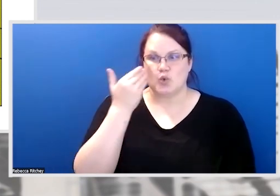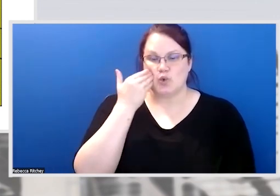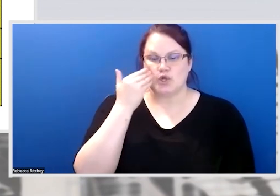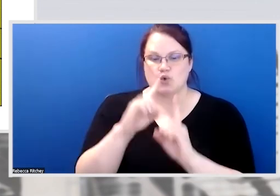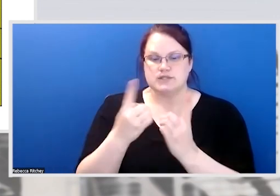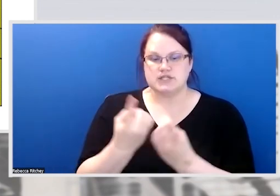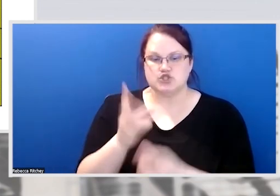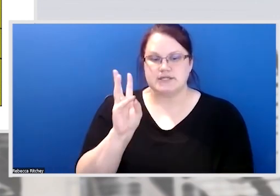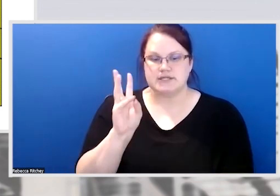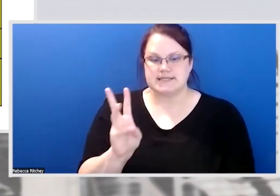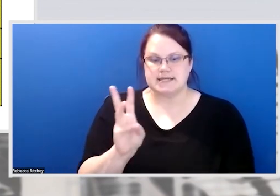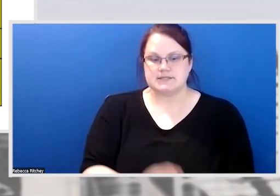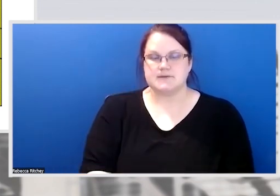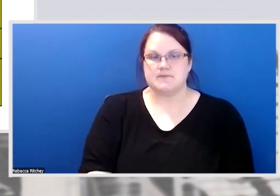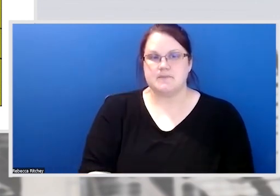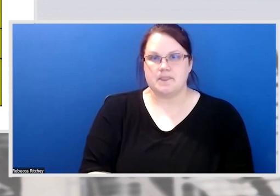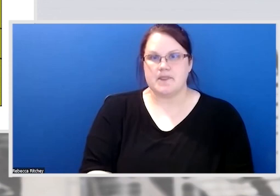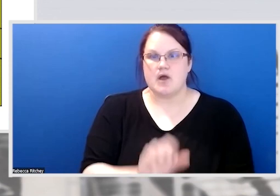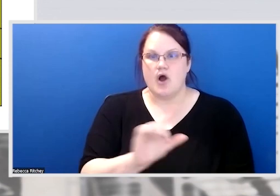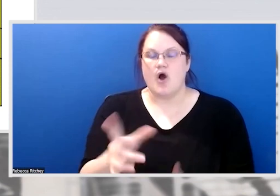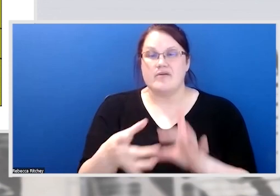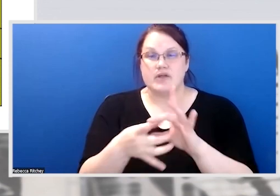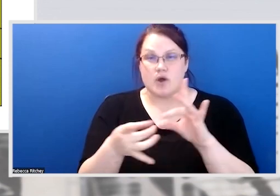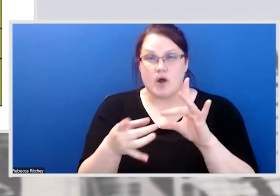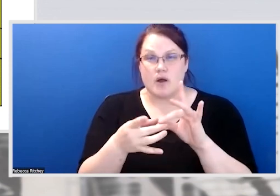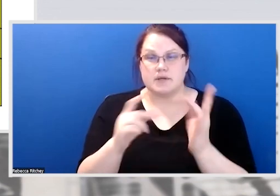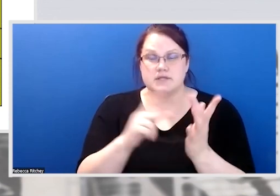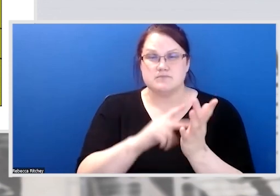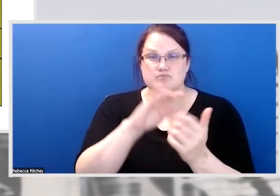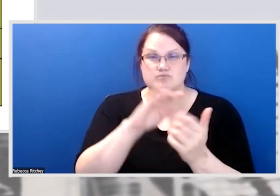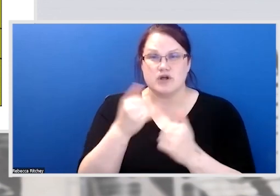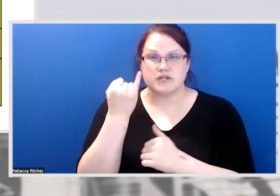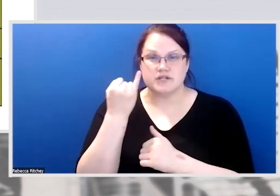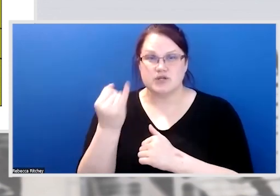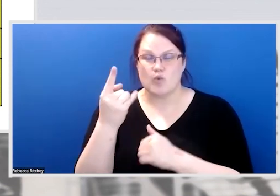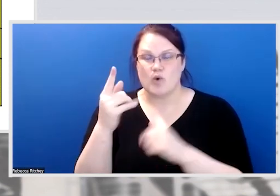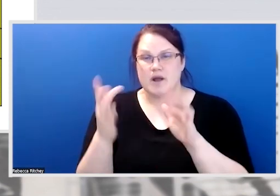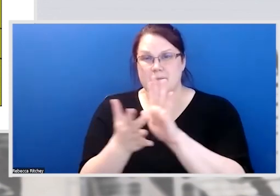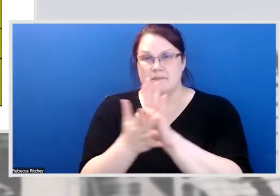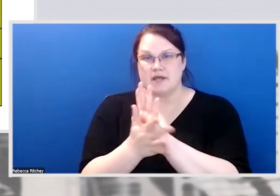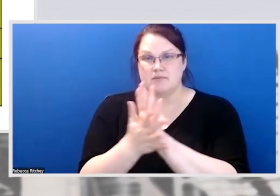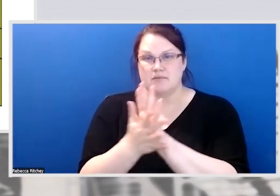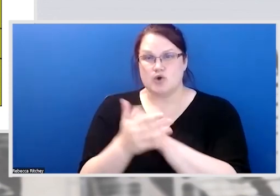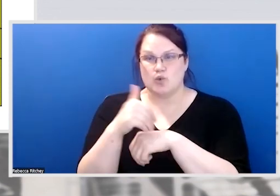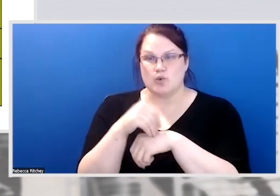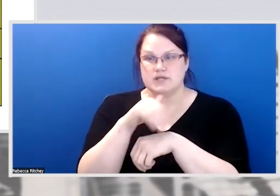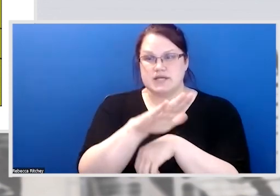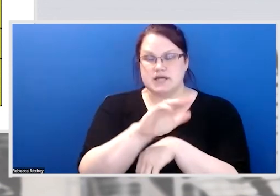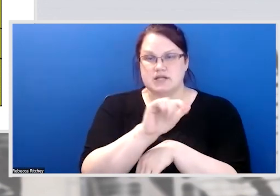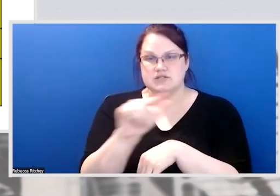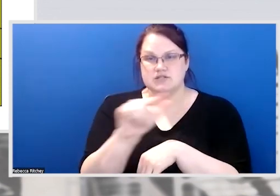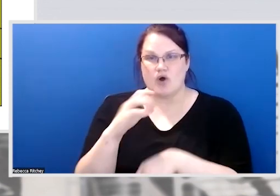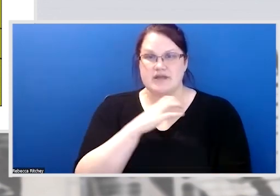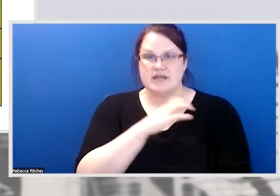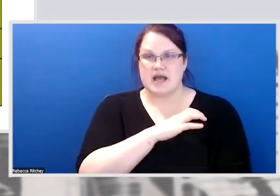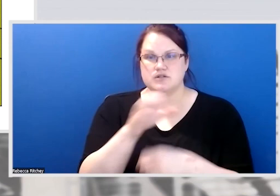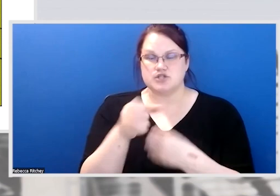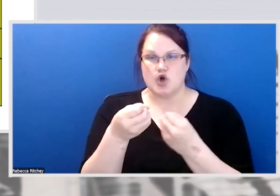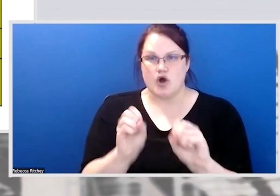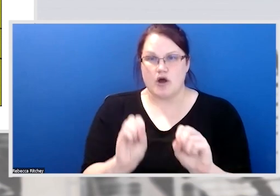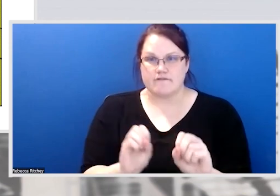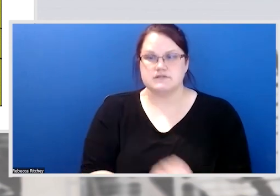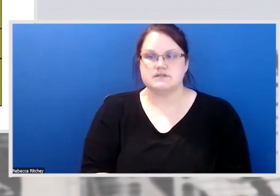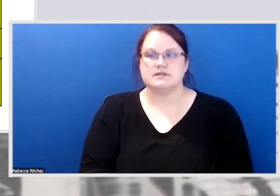6. We put all of the comments, all the project ideas on one spreadsheet. We send it out to all of the council offices, all of